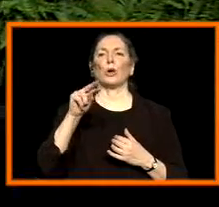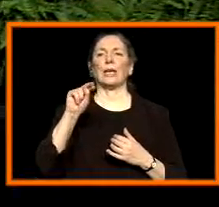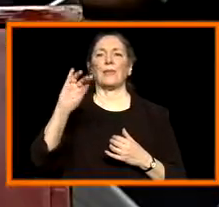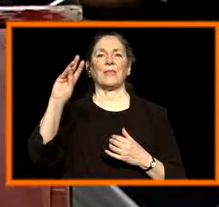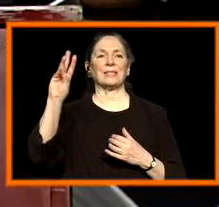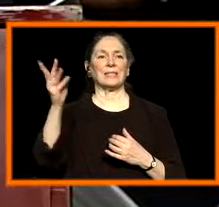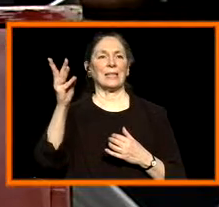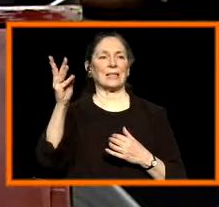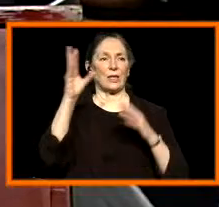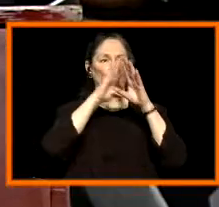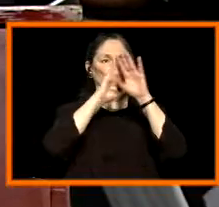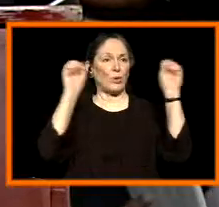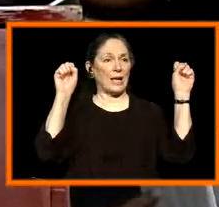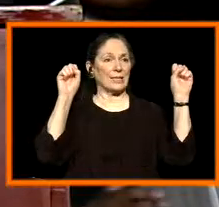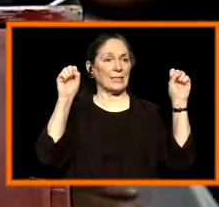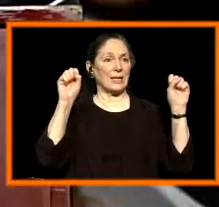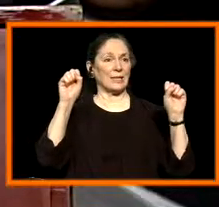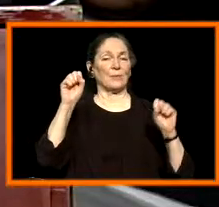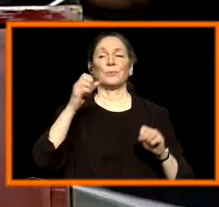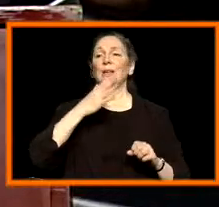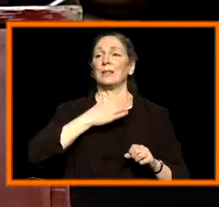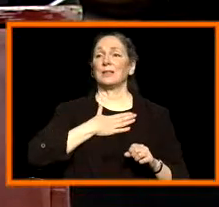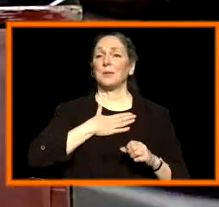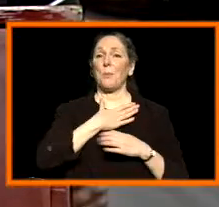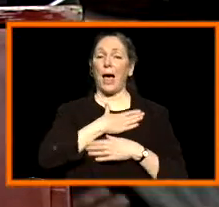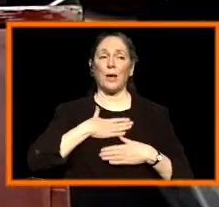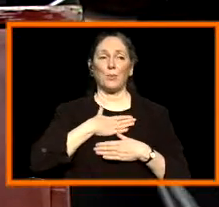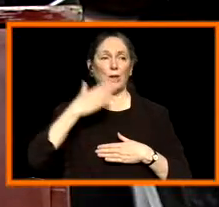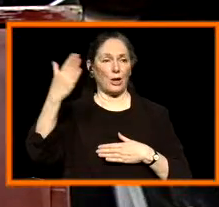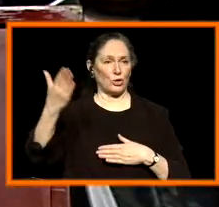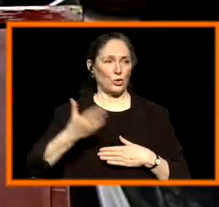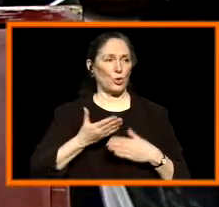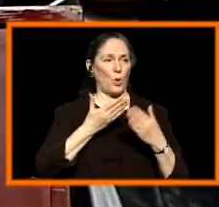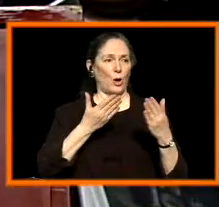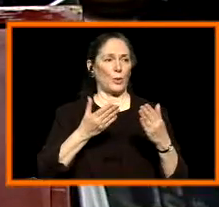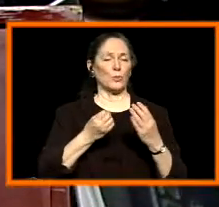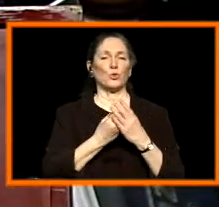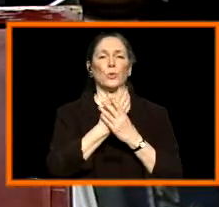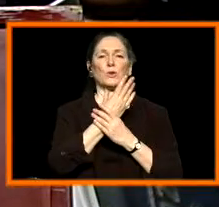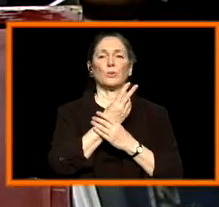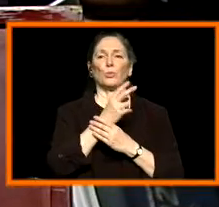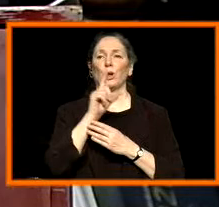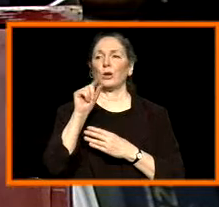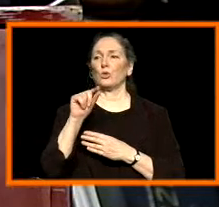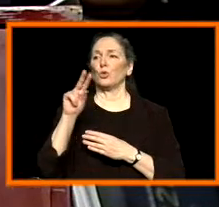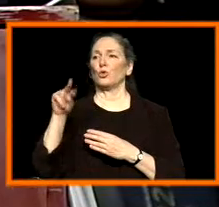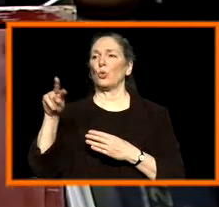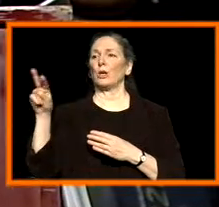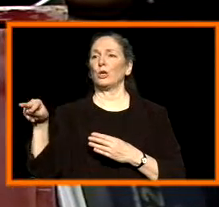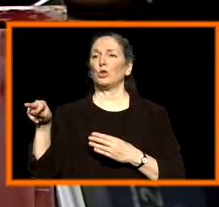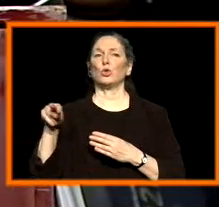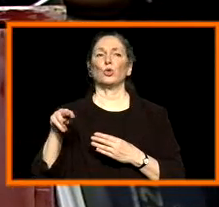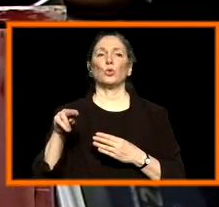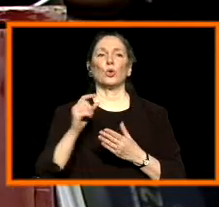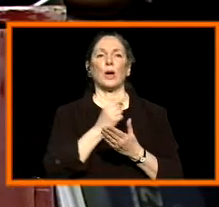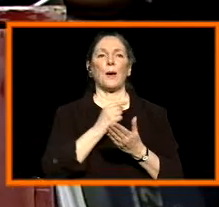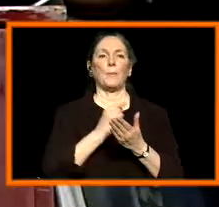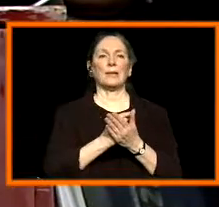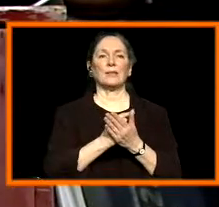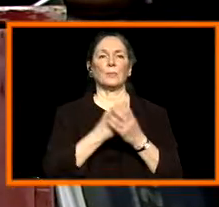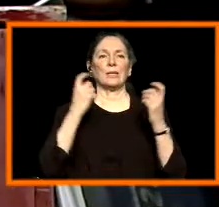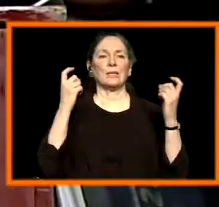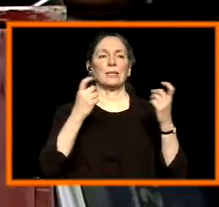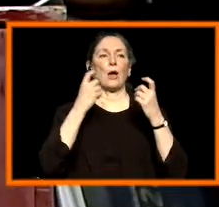president, and it is my pleasure to welcome you to the Spring 22 commencement